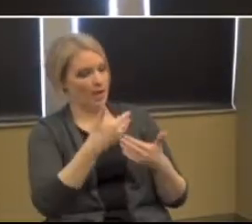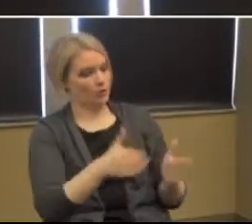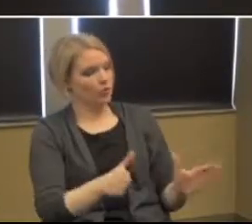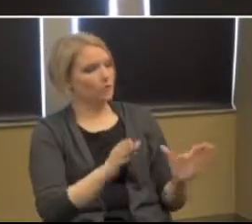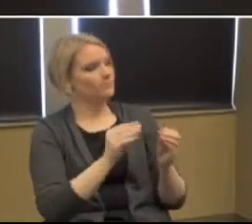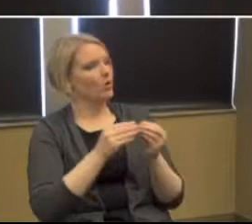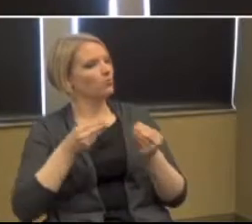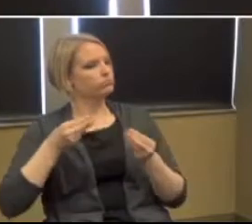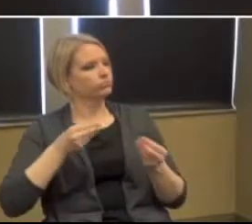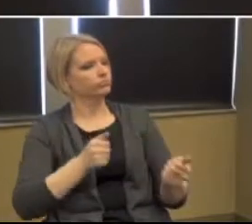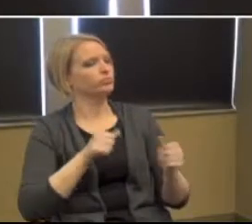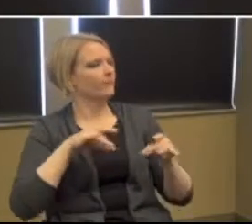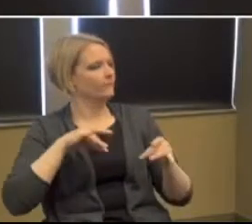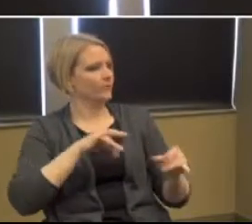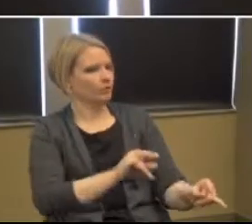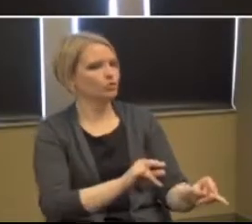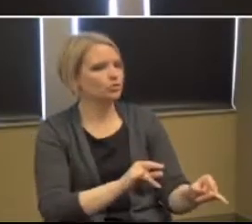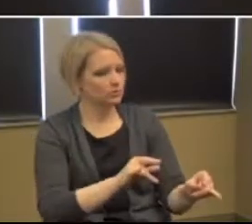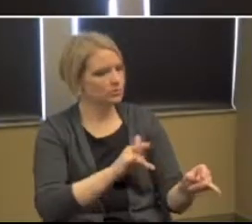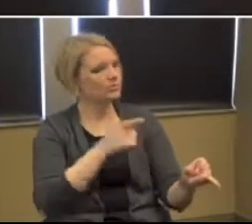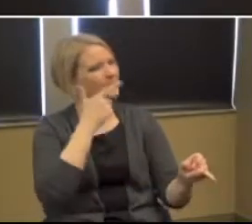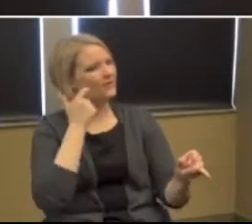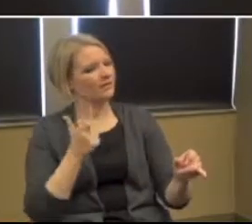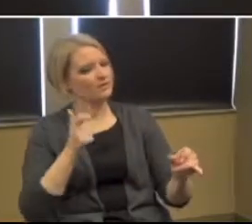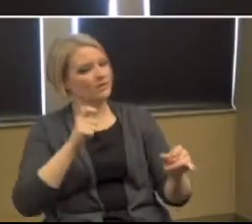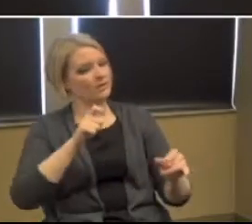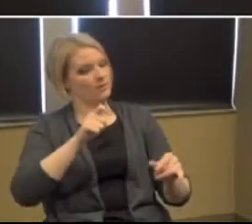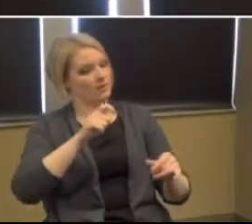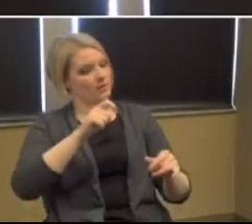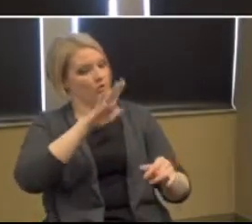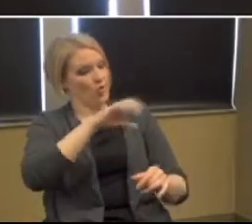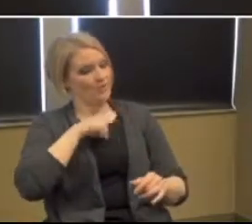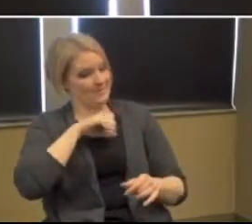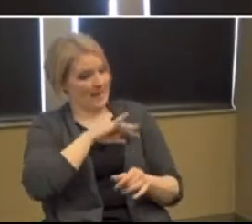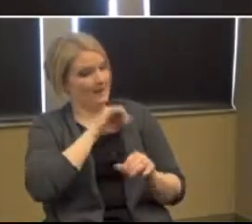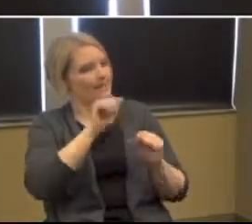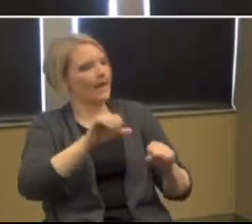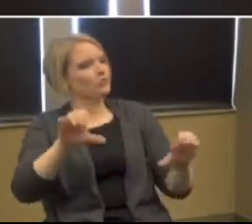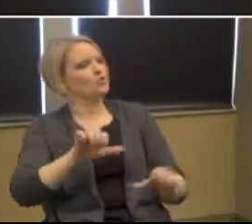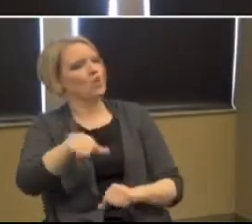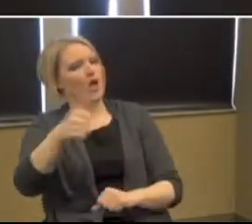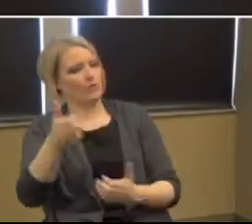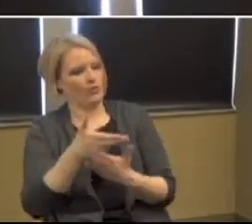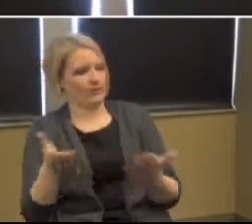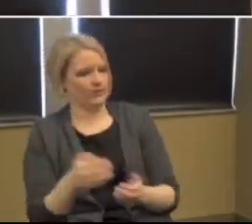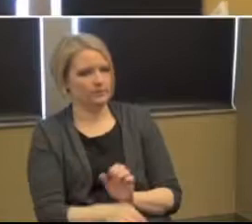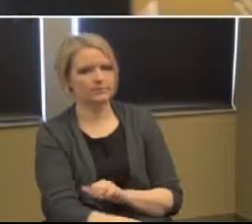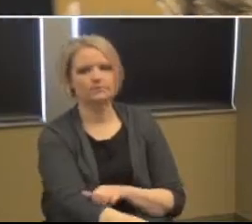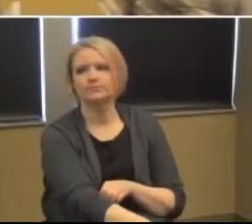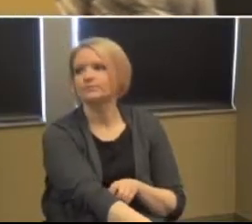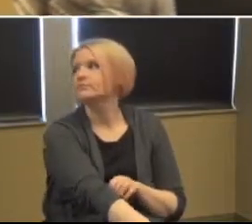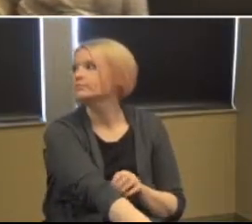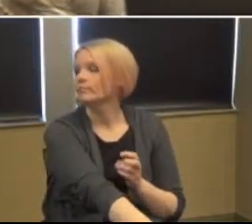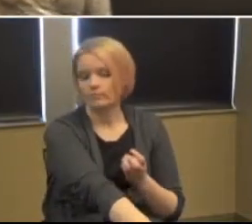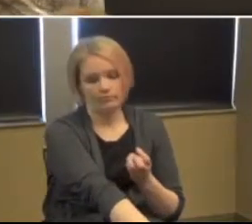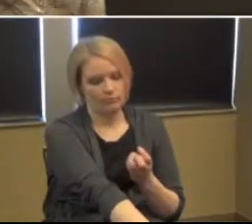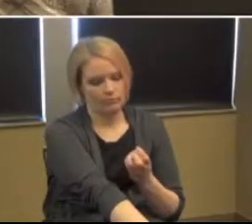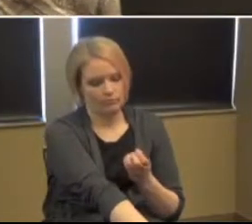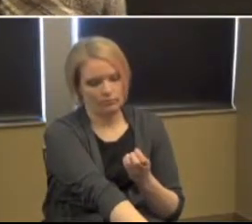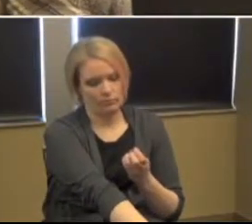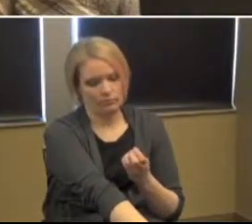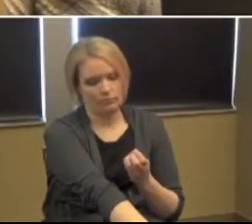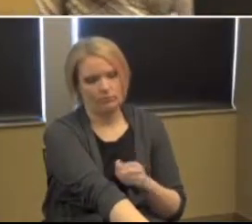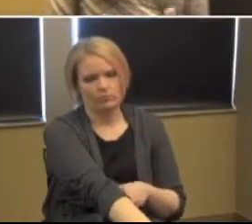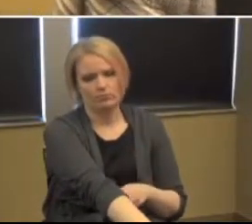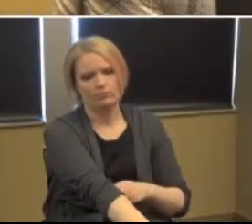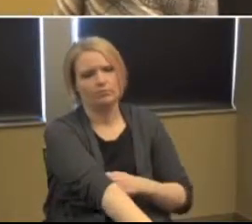run a little bit more effectively because people get to do different things. So I don't know how many of you,